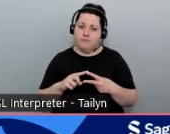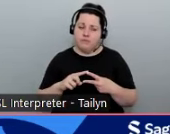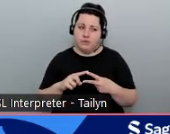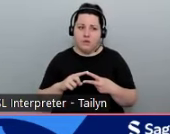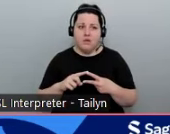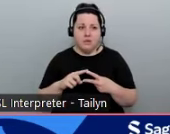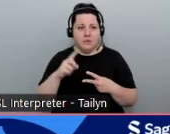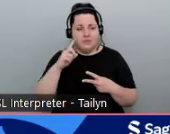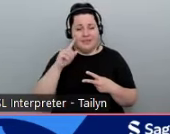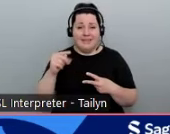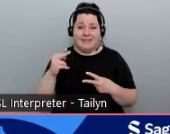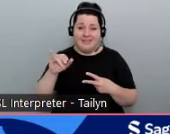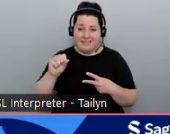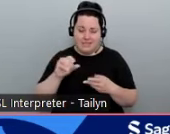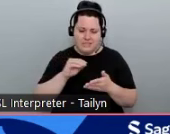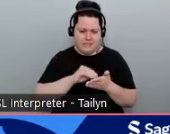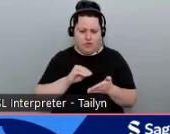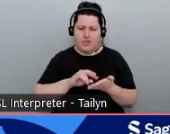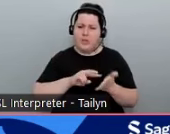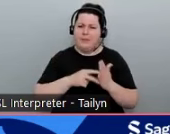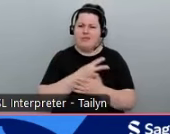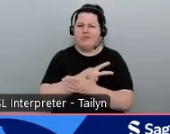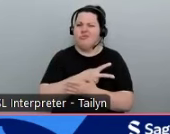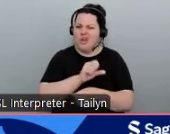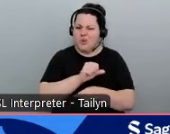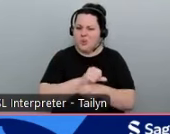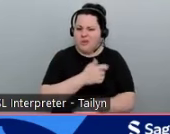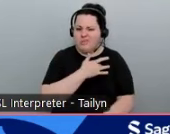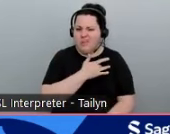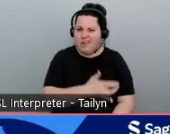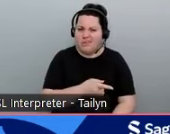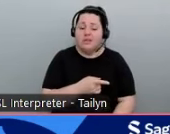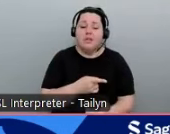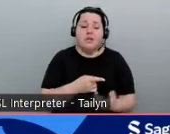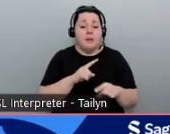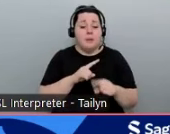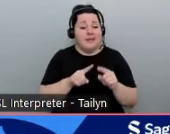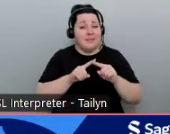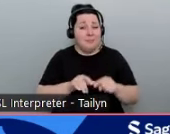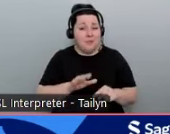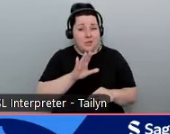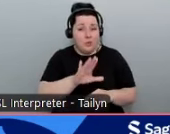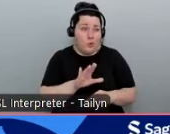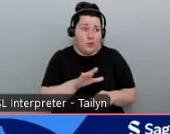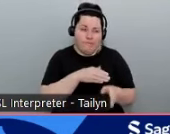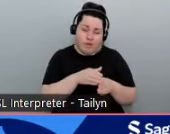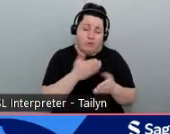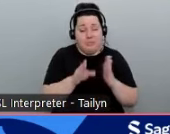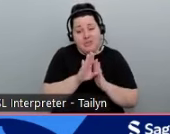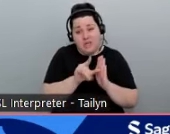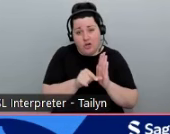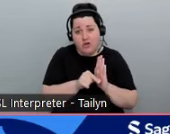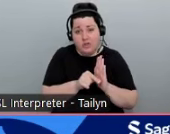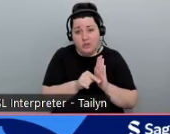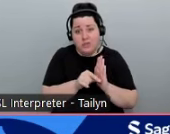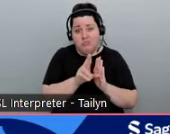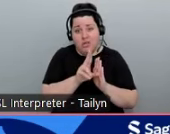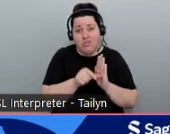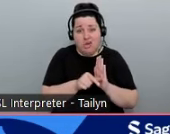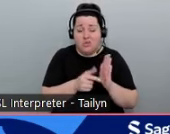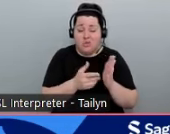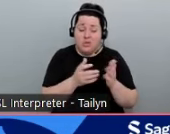thesis and dissertation about graduate work. Depending on your field, sometimes your undergraduate work can actually be really helpful. It